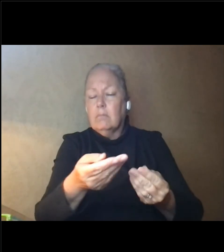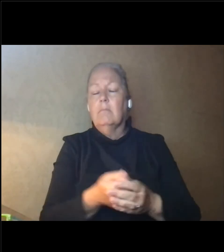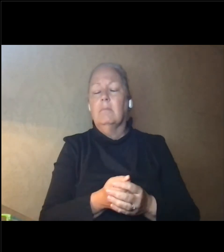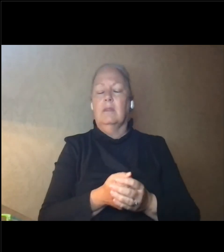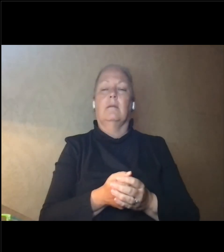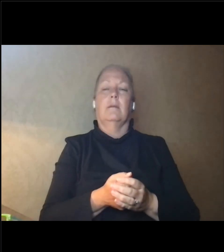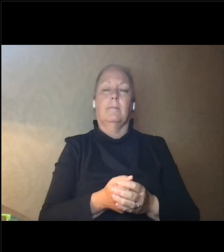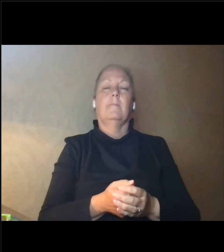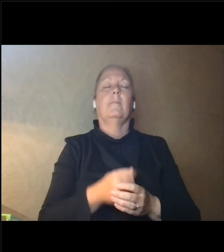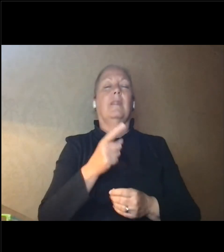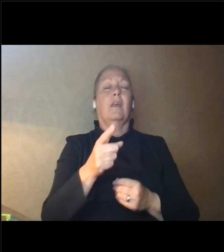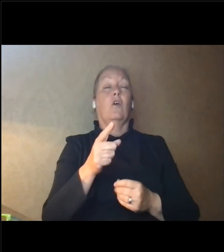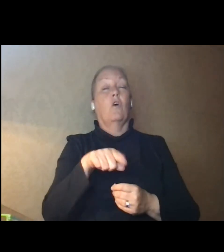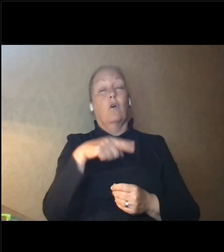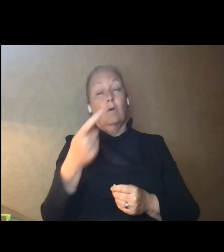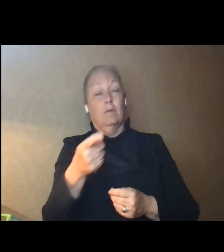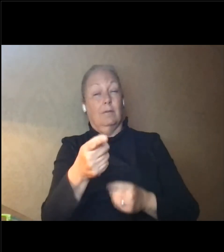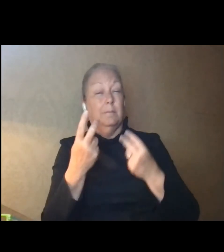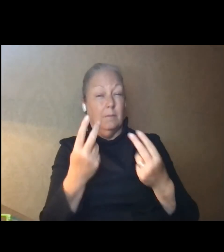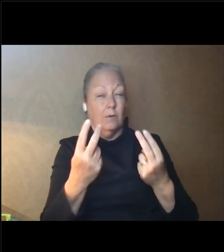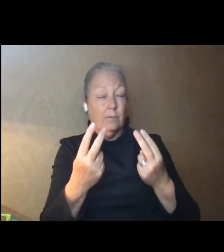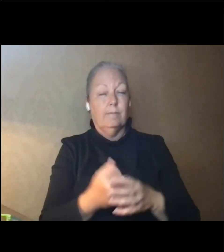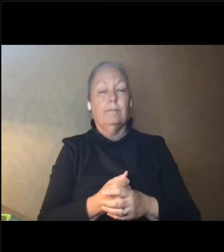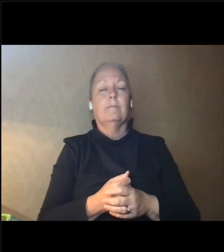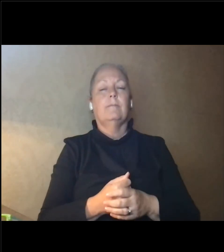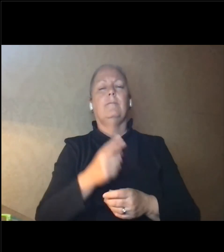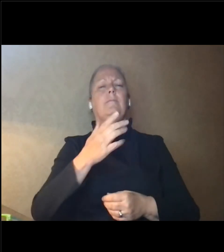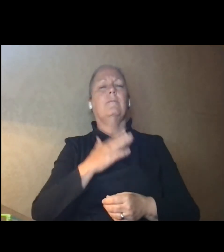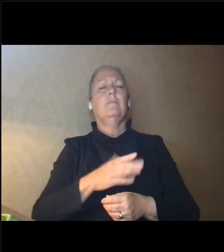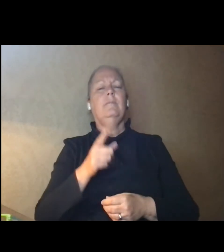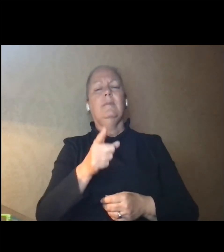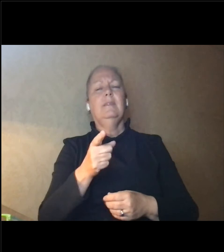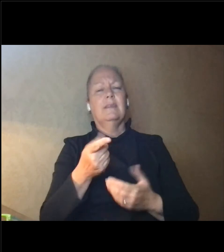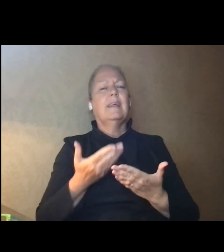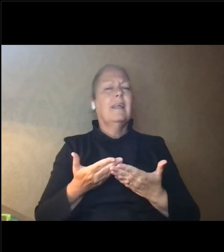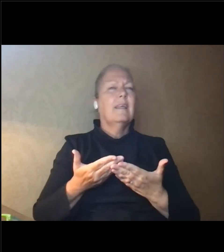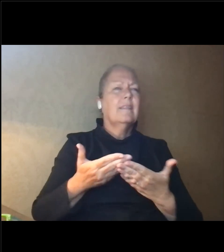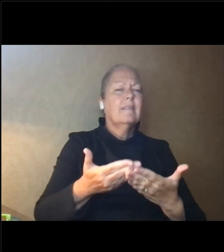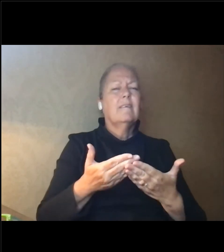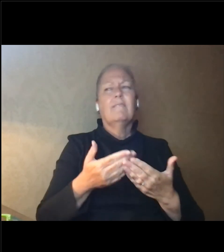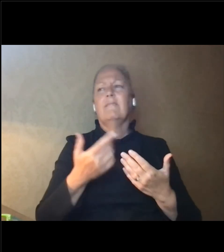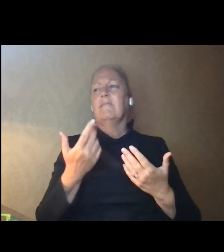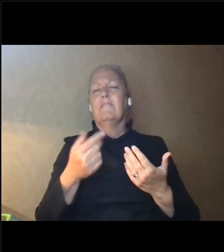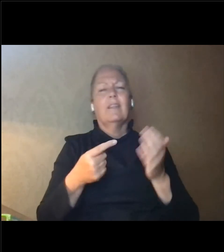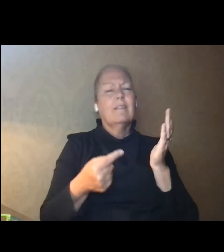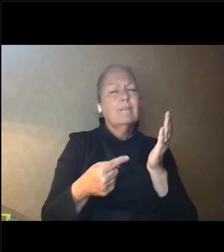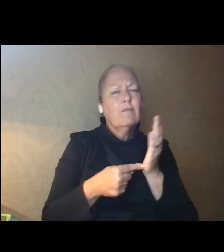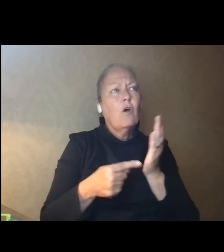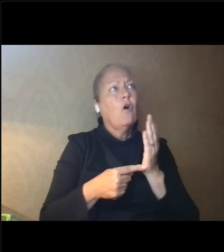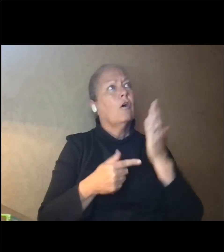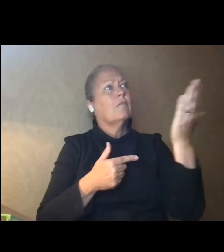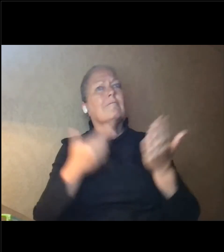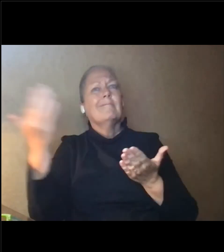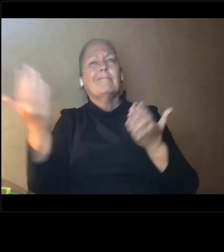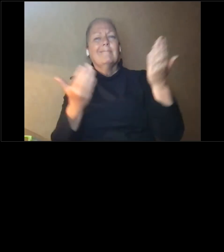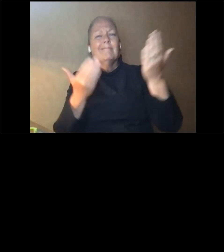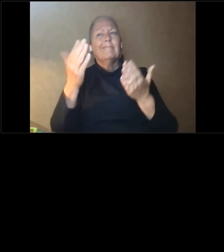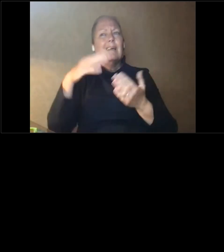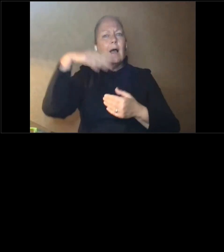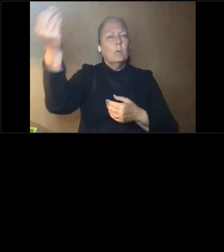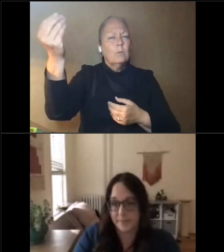this COVID situation, importing assistive devices from abroad is very, very difficult. So we started to engage with